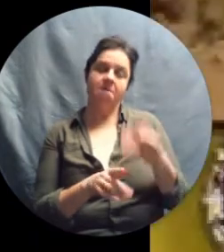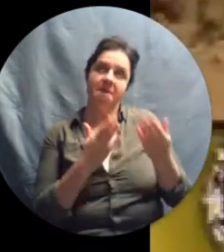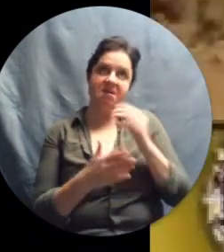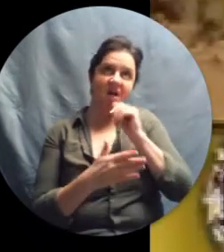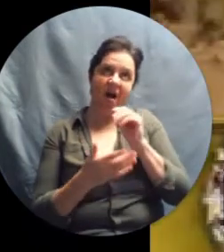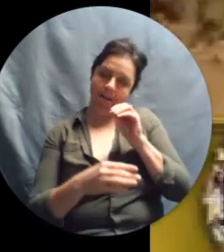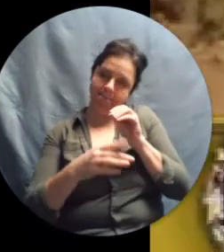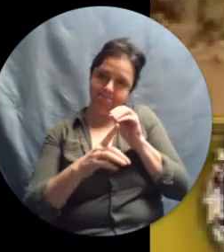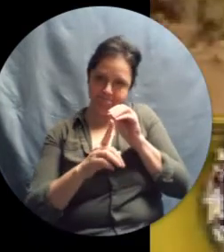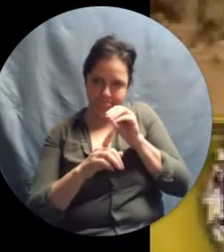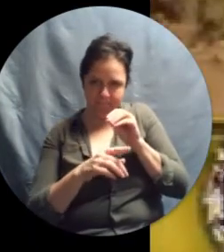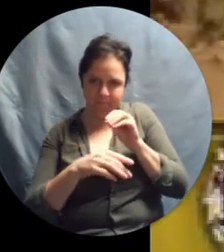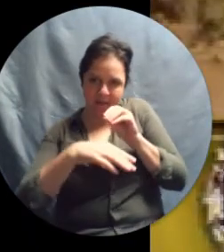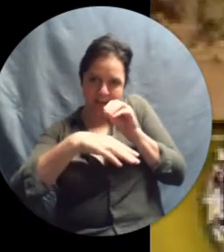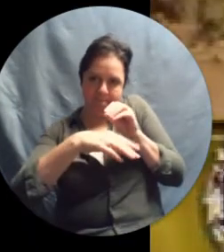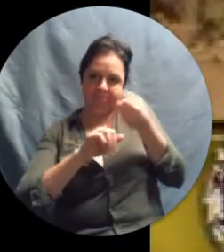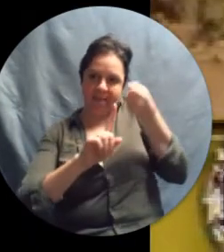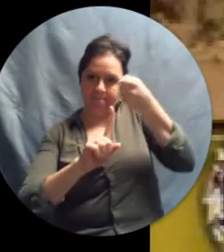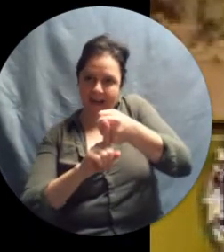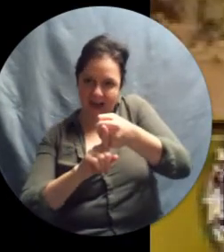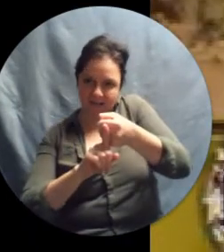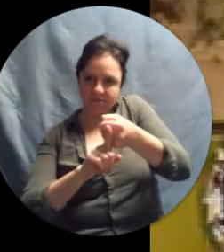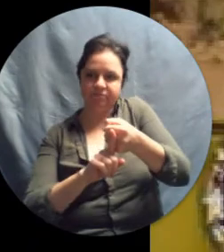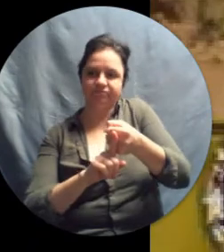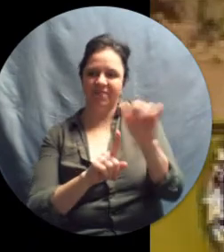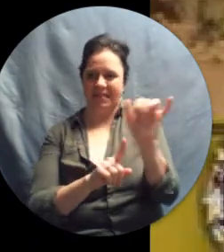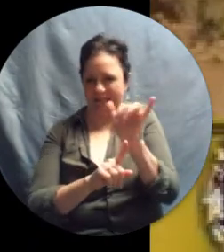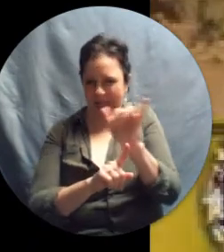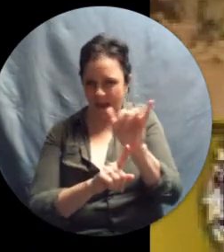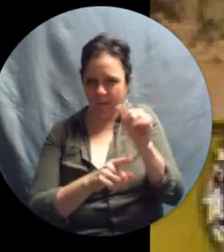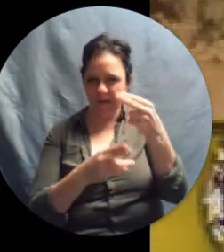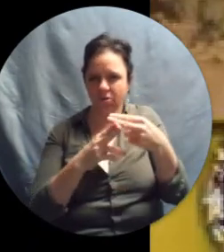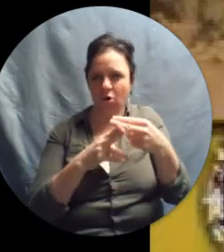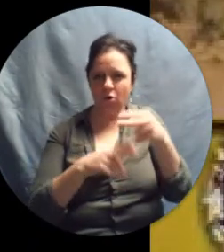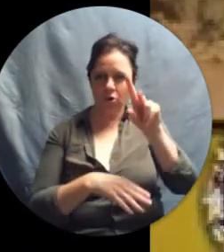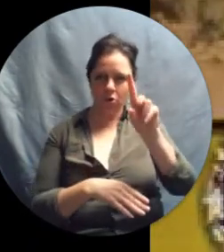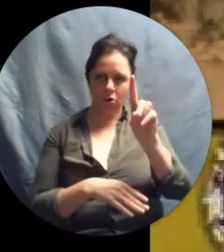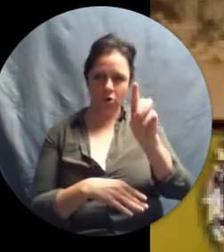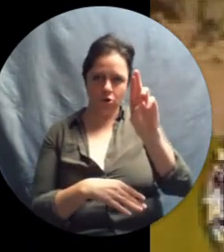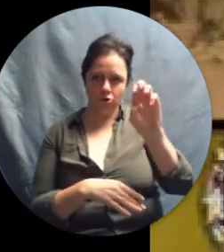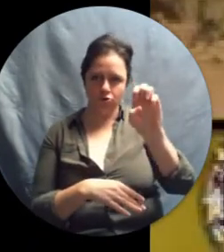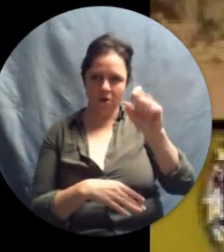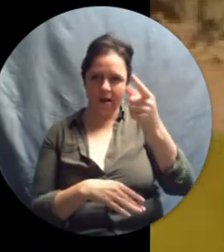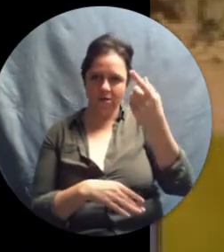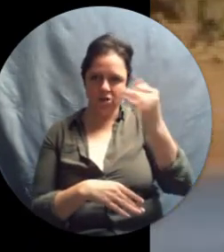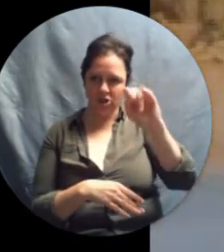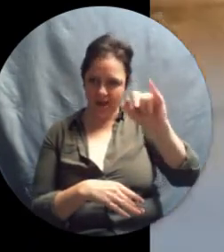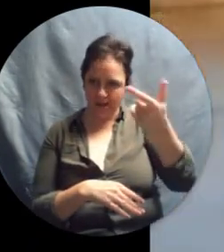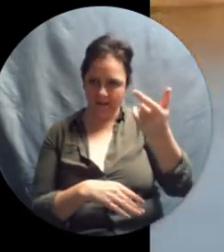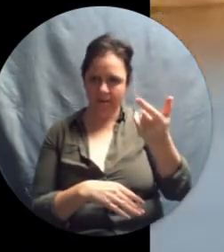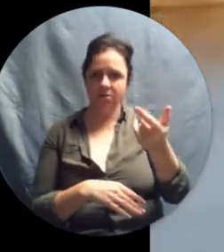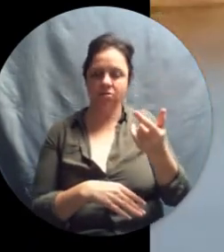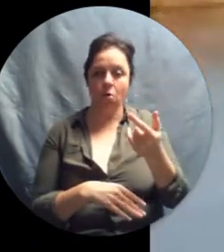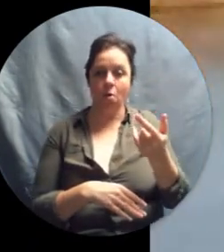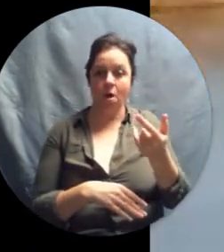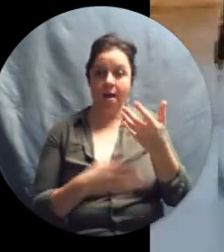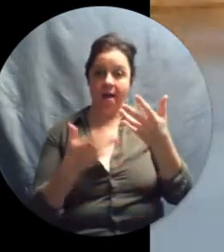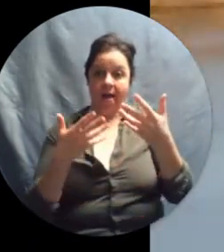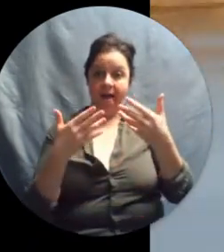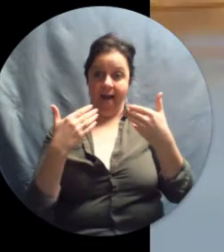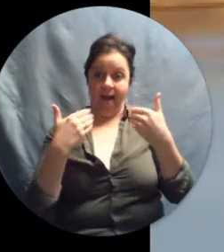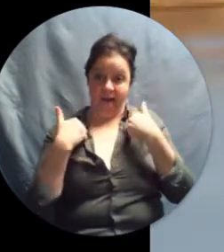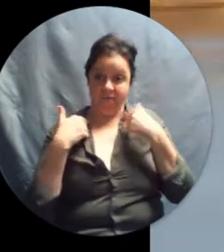impactful, but it's called dredging. And dredging is basically where we remove sediments from the bottoms of bodies of water. So whether it be lakes or rivers